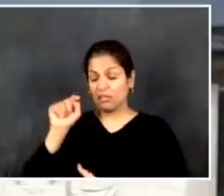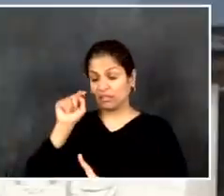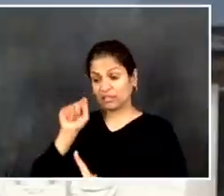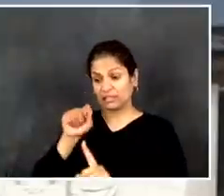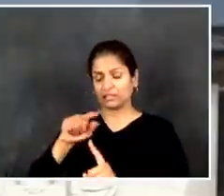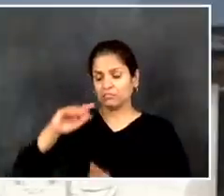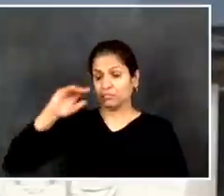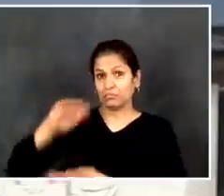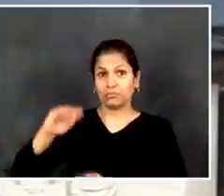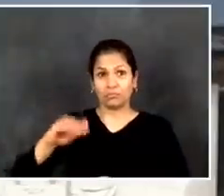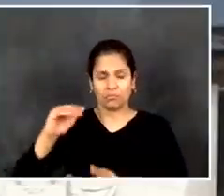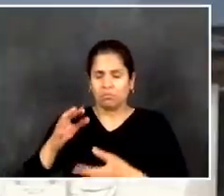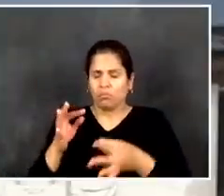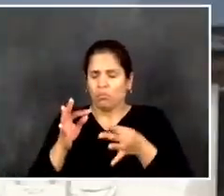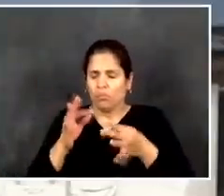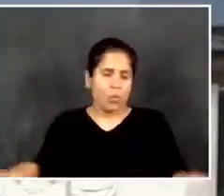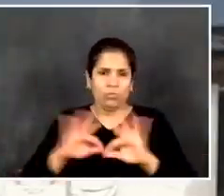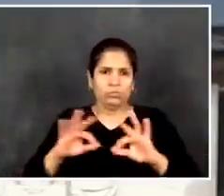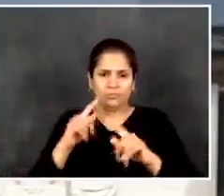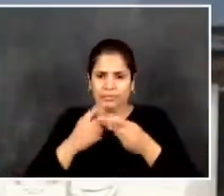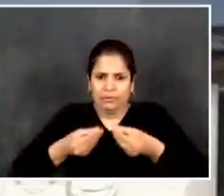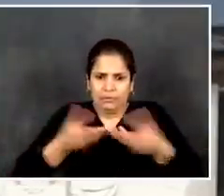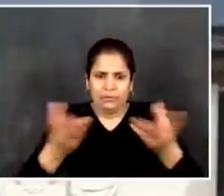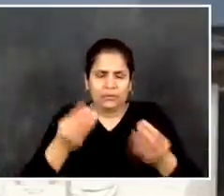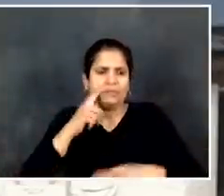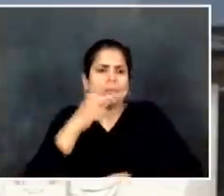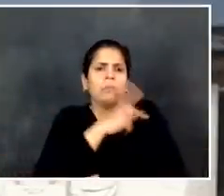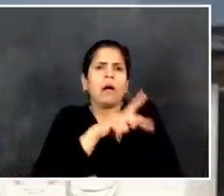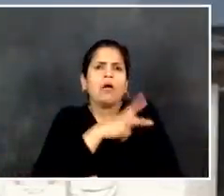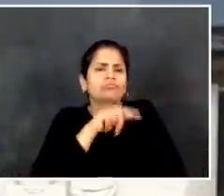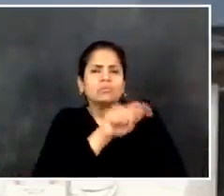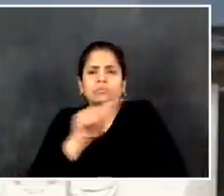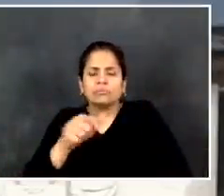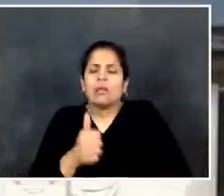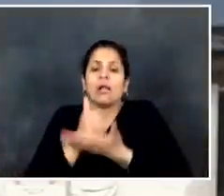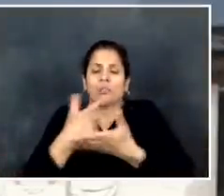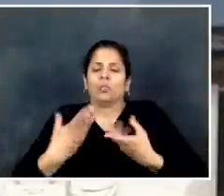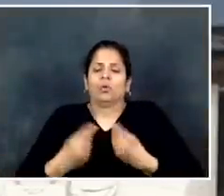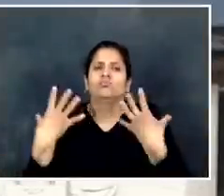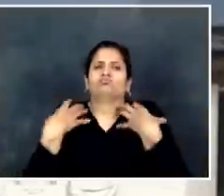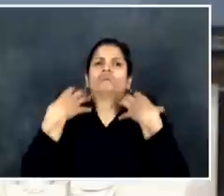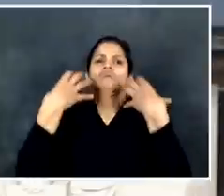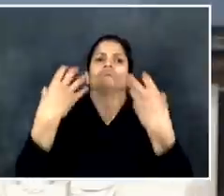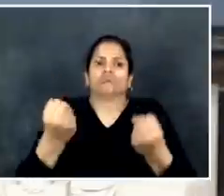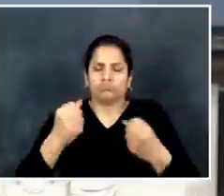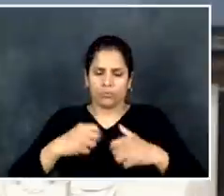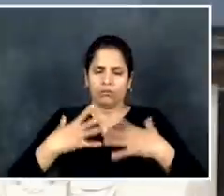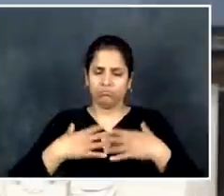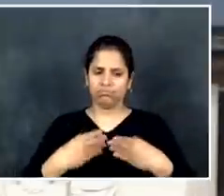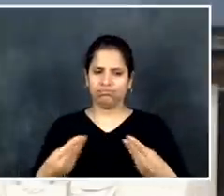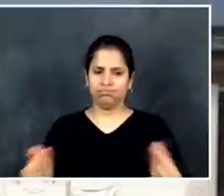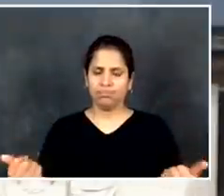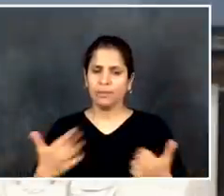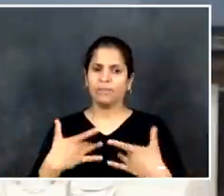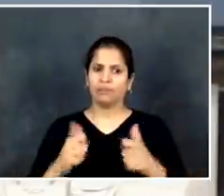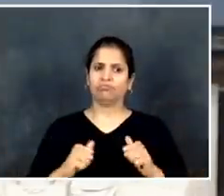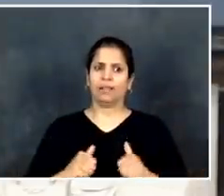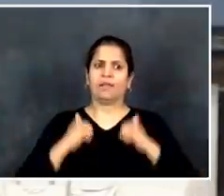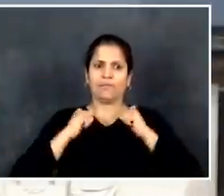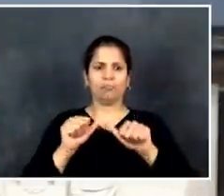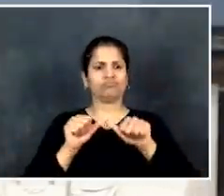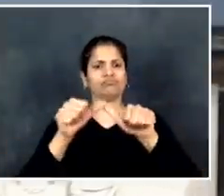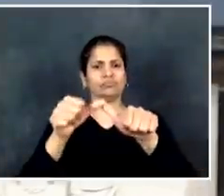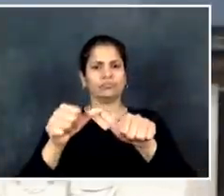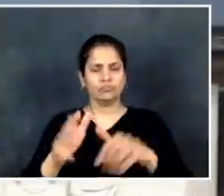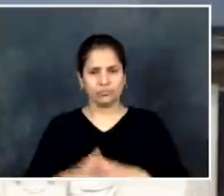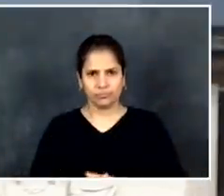Katz will answer your two questions, and then we'll have Scott just take a moment as we conclude to show us a little more of how this works so everyone